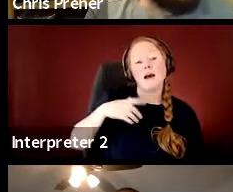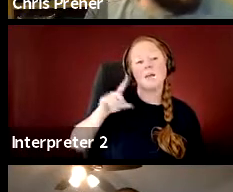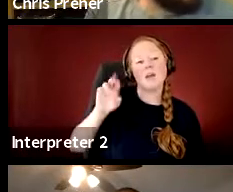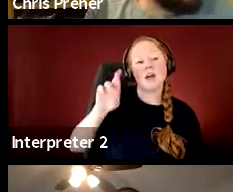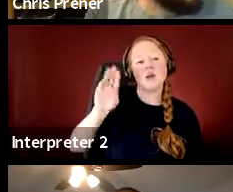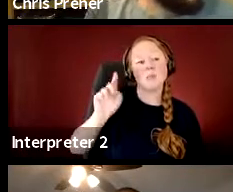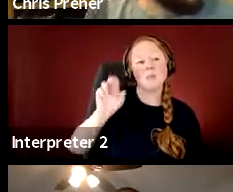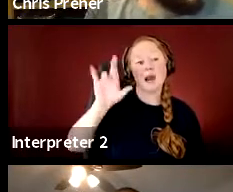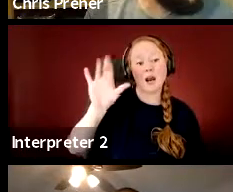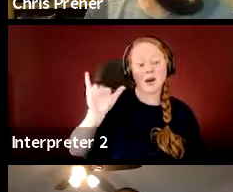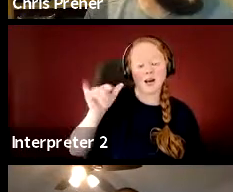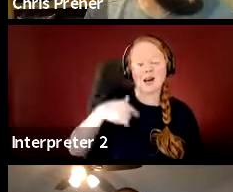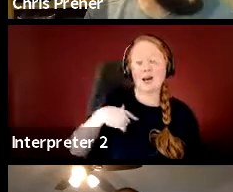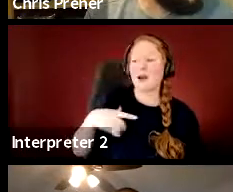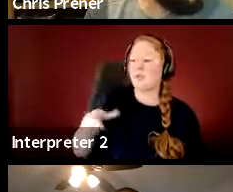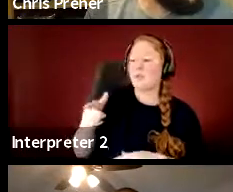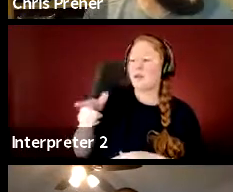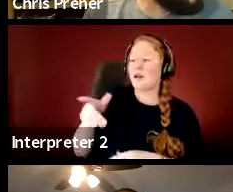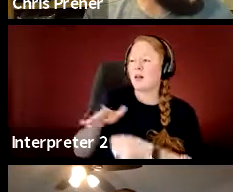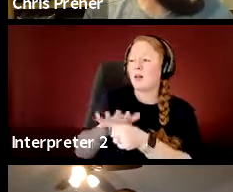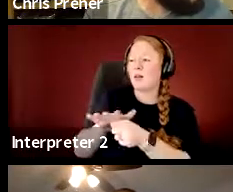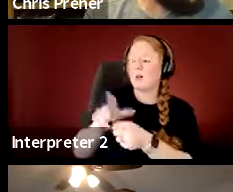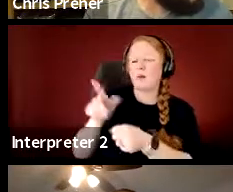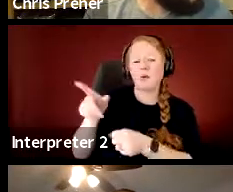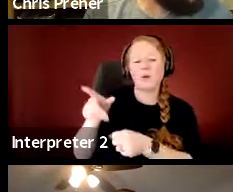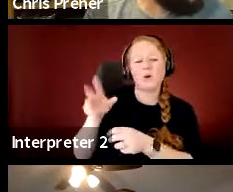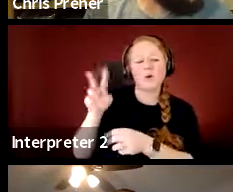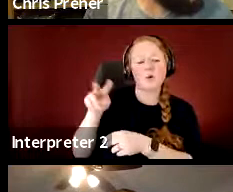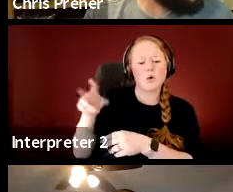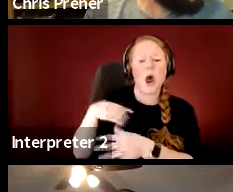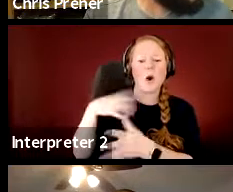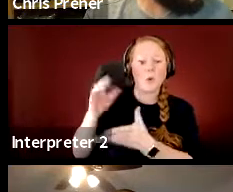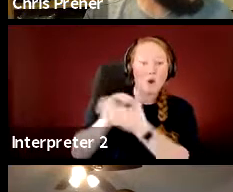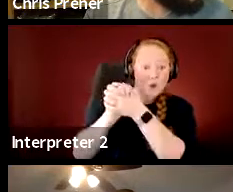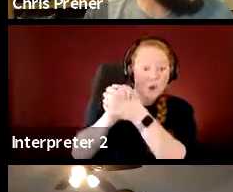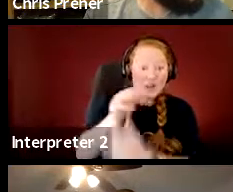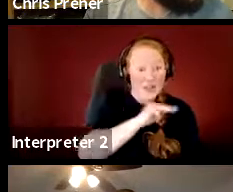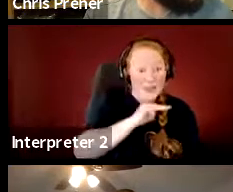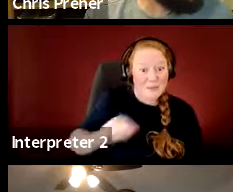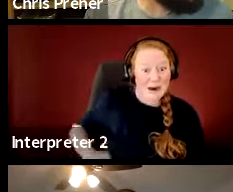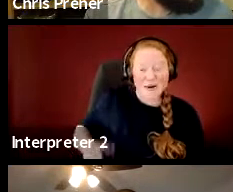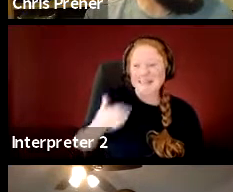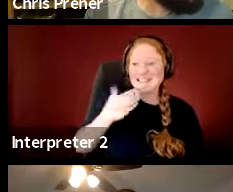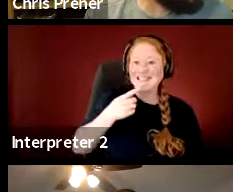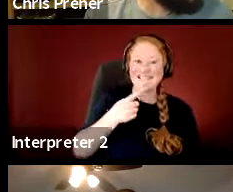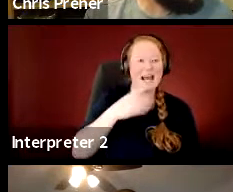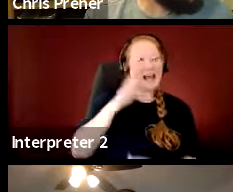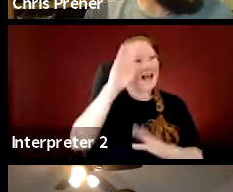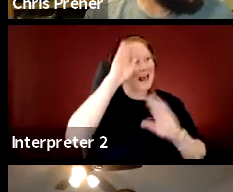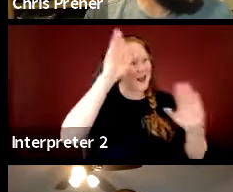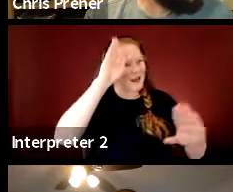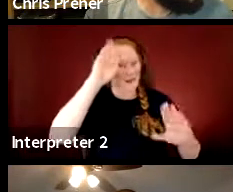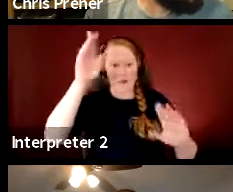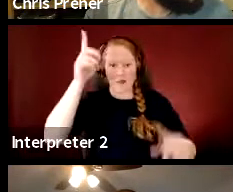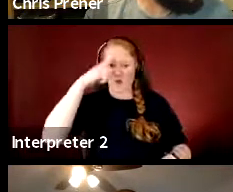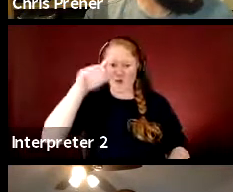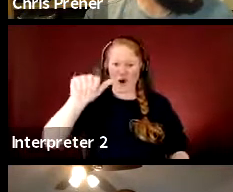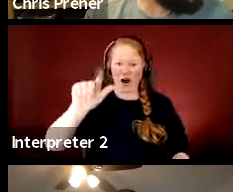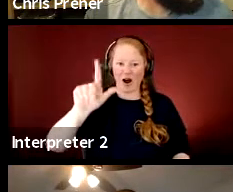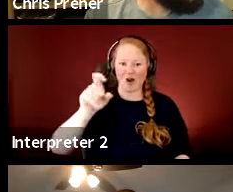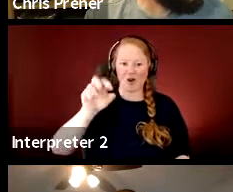located on 8923 Riverview. And I would like to congratulate the mayor and say hello to everyone on the Alderman board and the